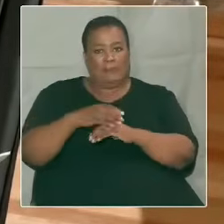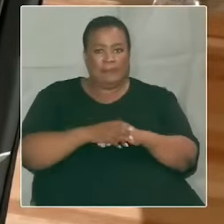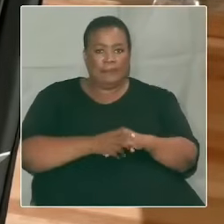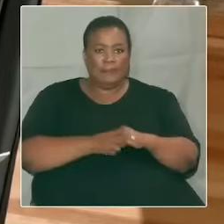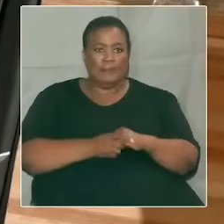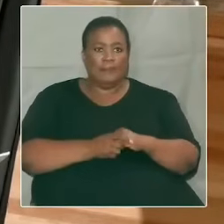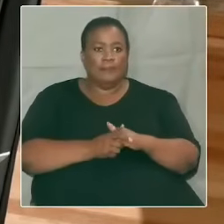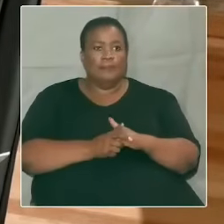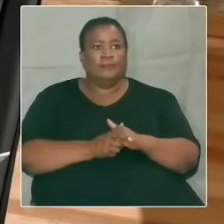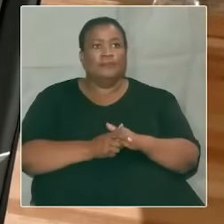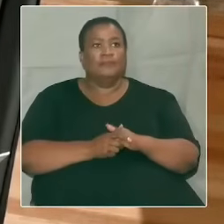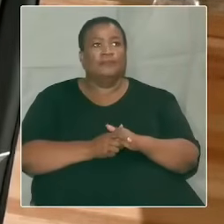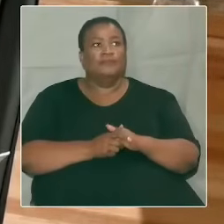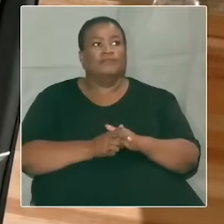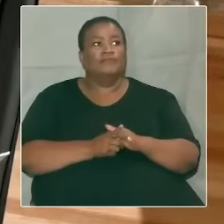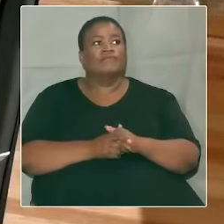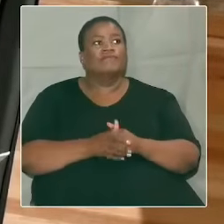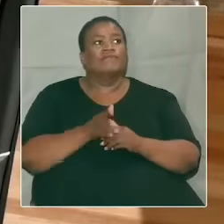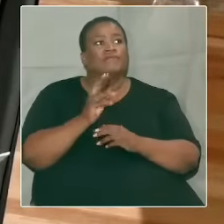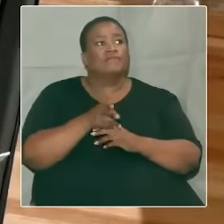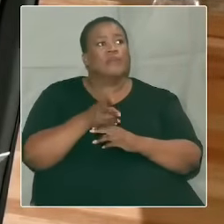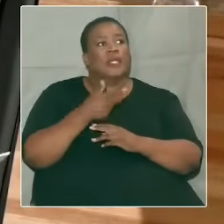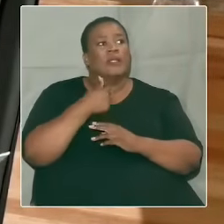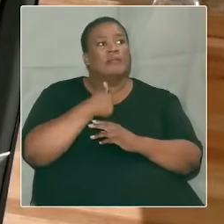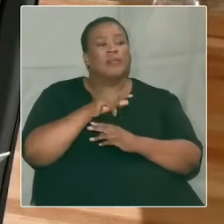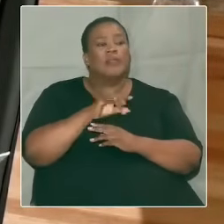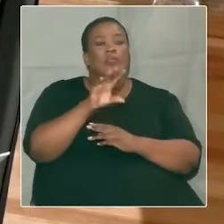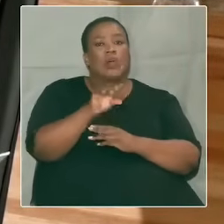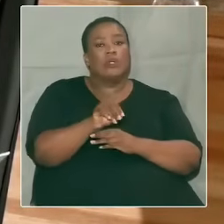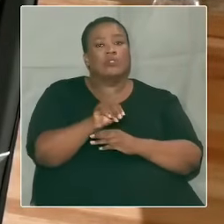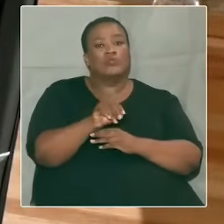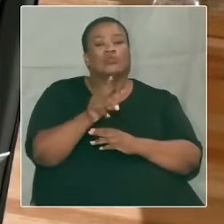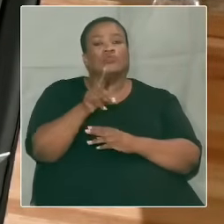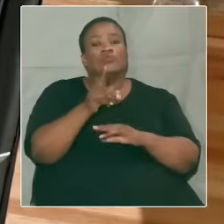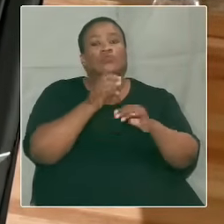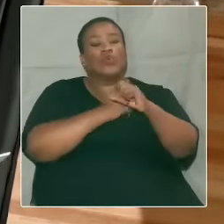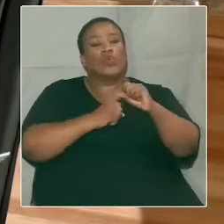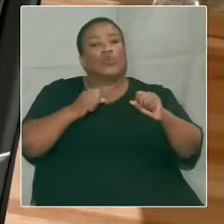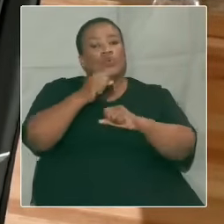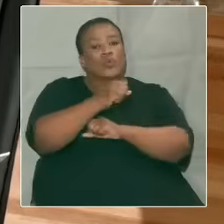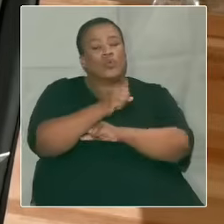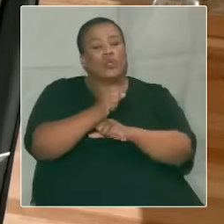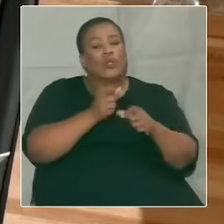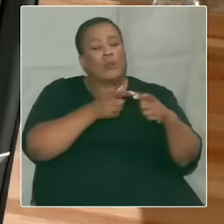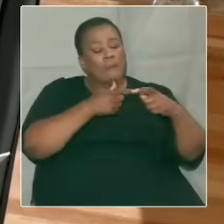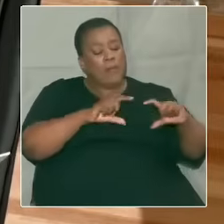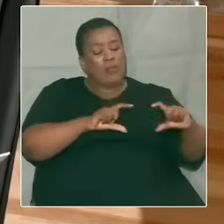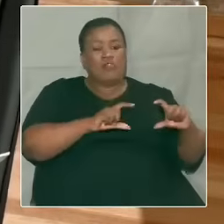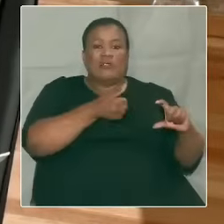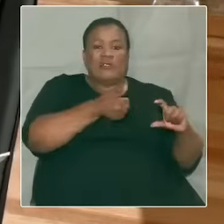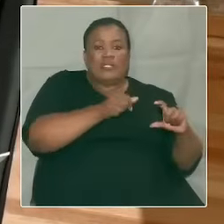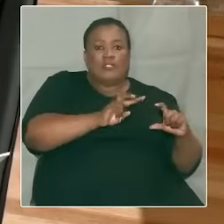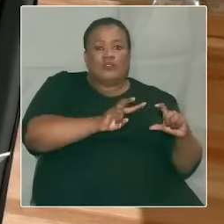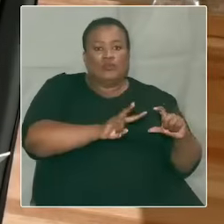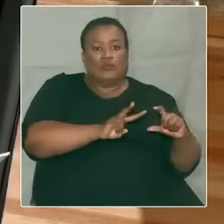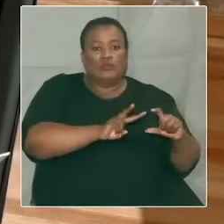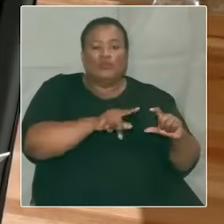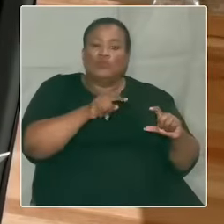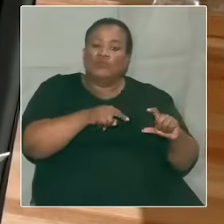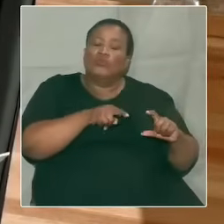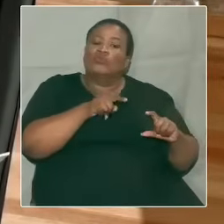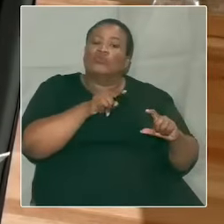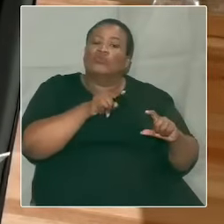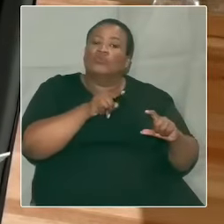Right. If I can then ask you to conclude in paragraph 62, that's where you allude